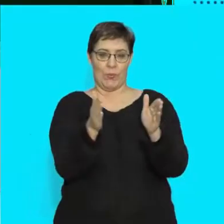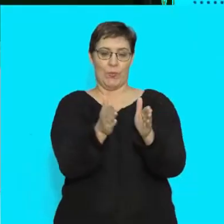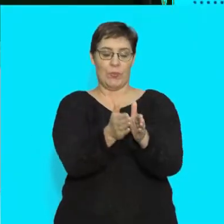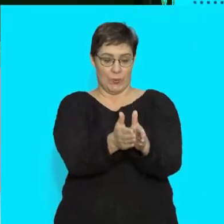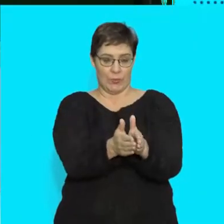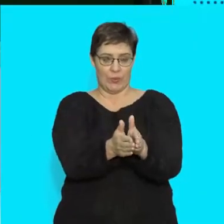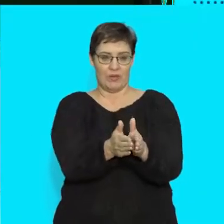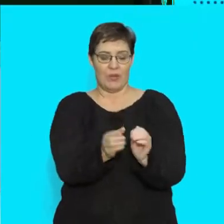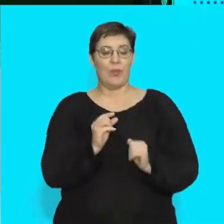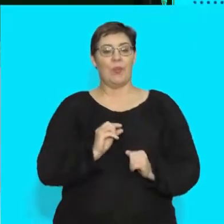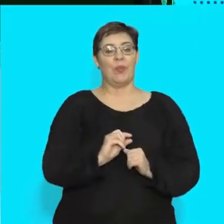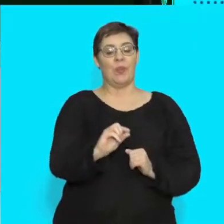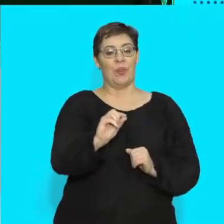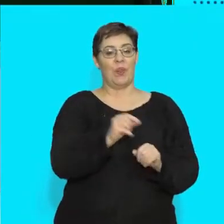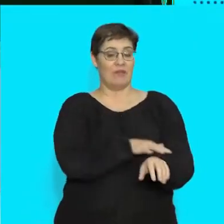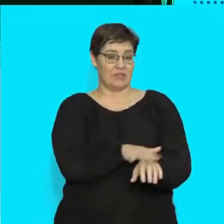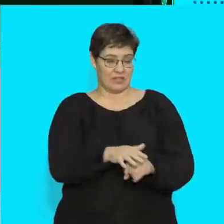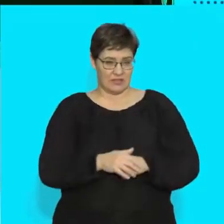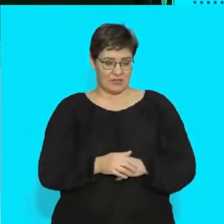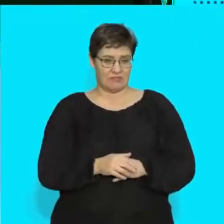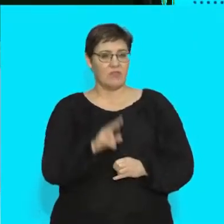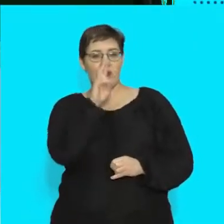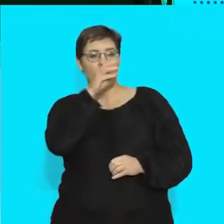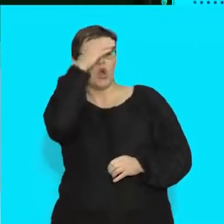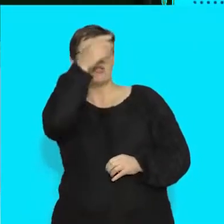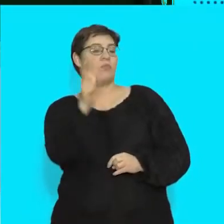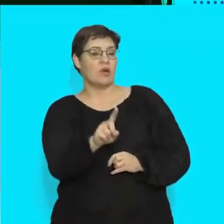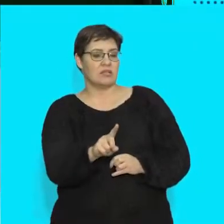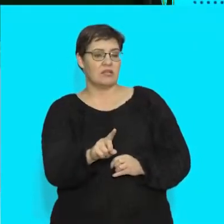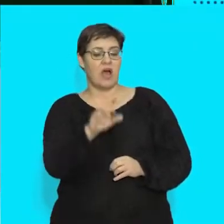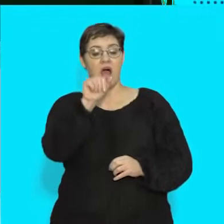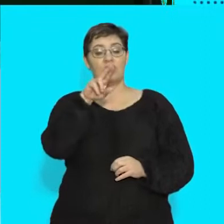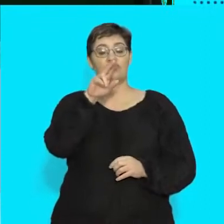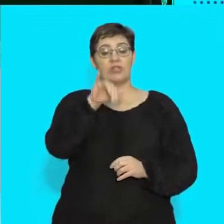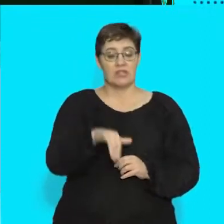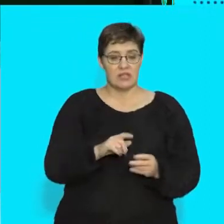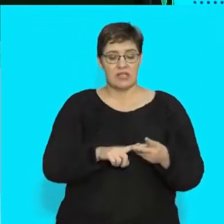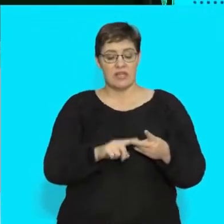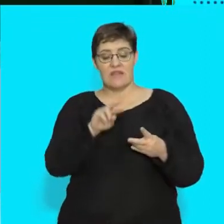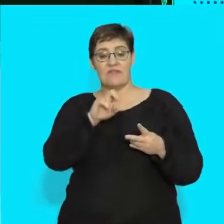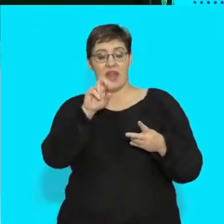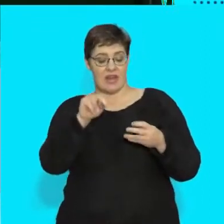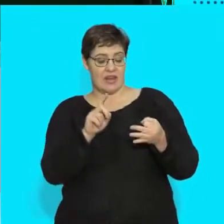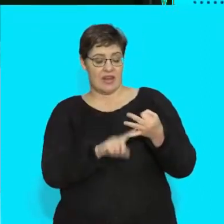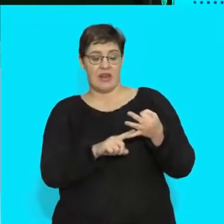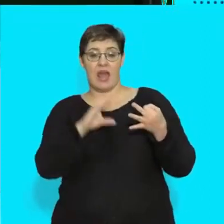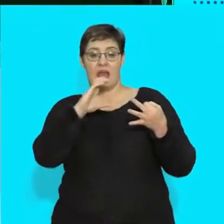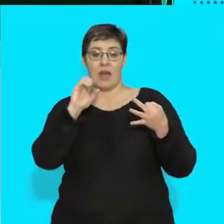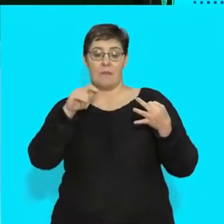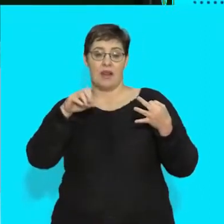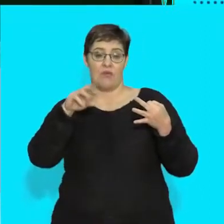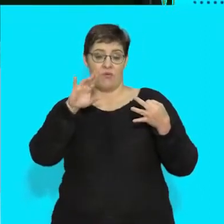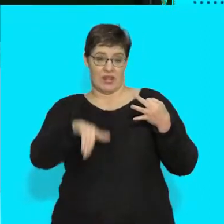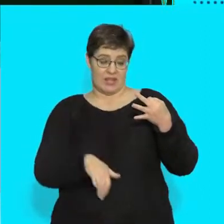to narrow down into these smaller ones. So we're going to look at the concept of an artery, a vein, and a